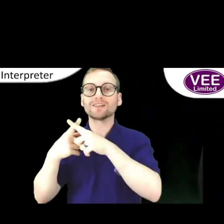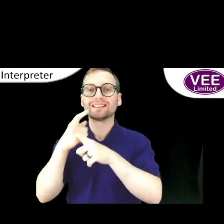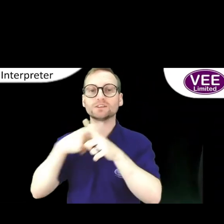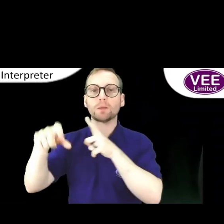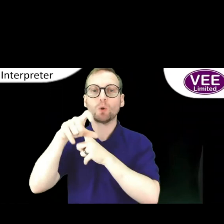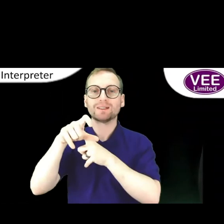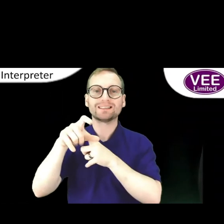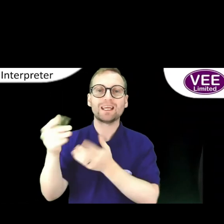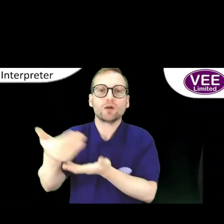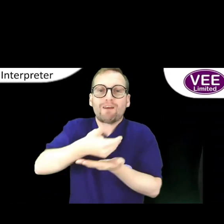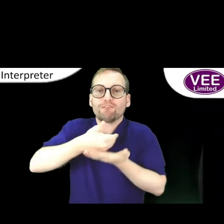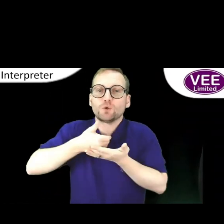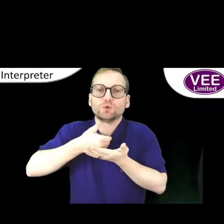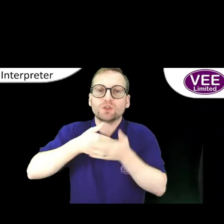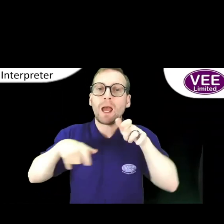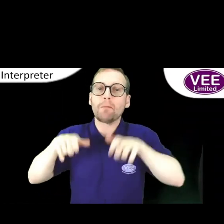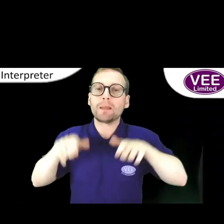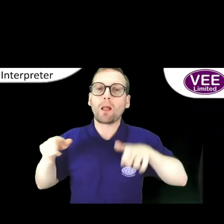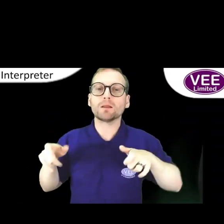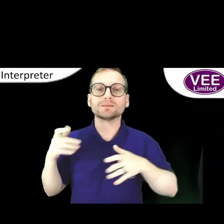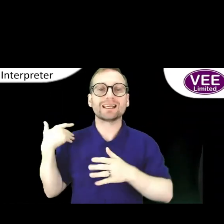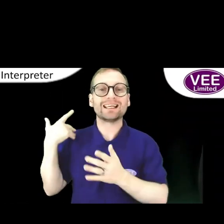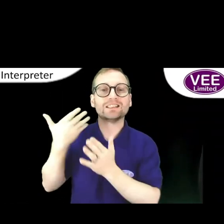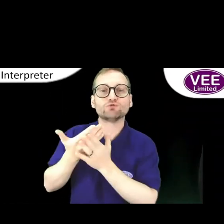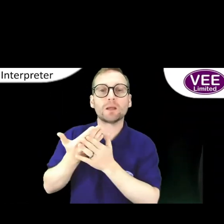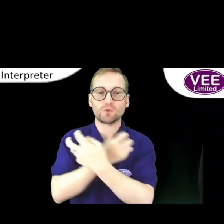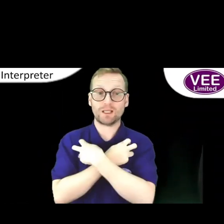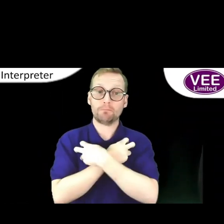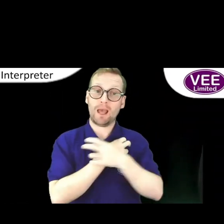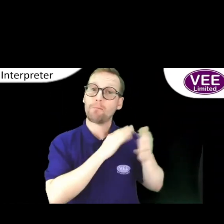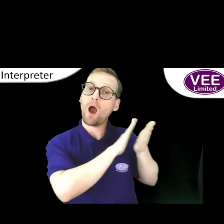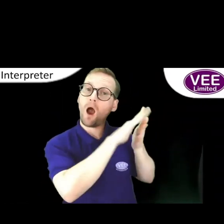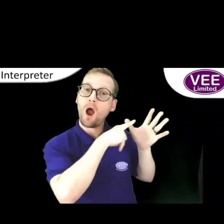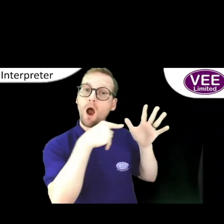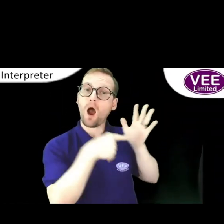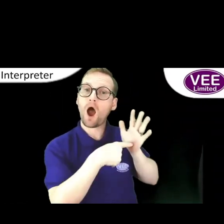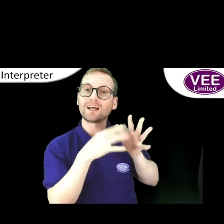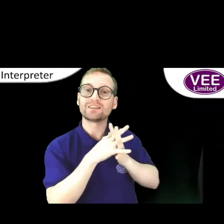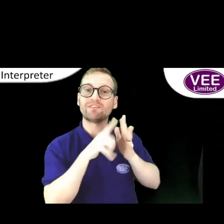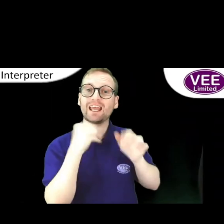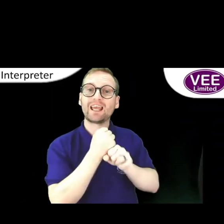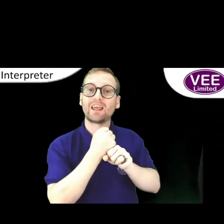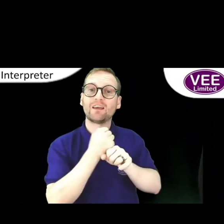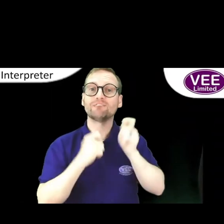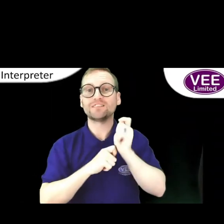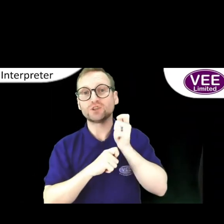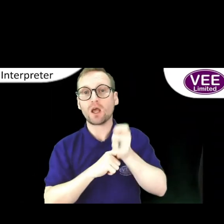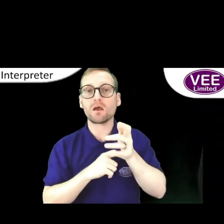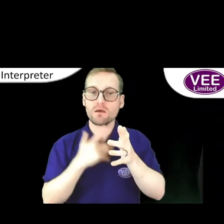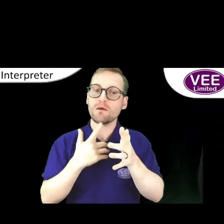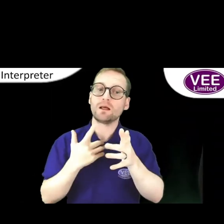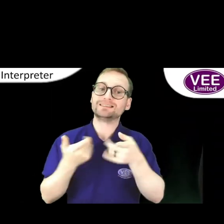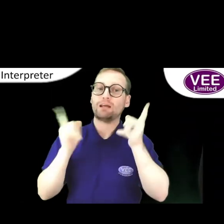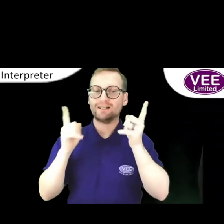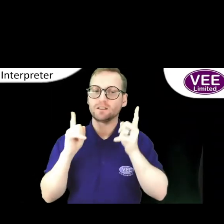and Refuge at the People's History Museum. I'm Hartwig Fisher, Director of the British Museum, and I'm delighted to be able